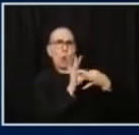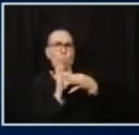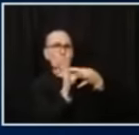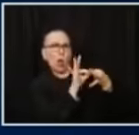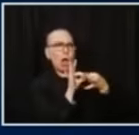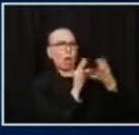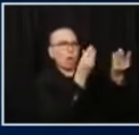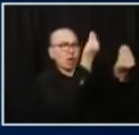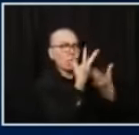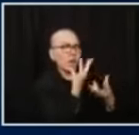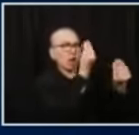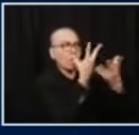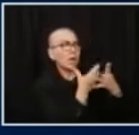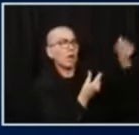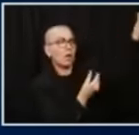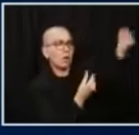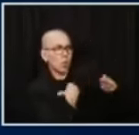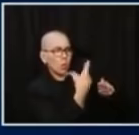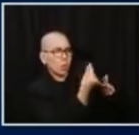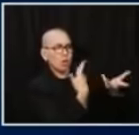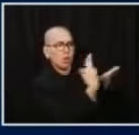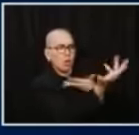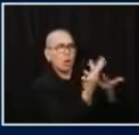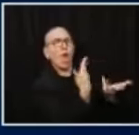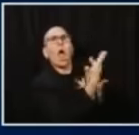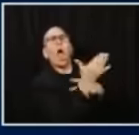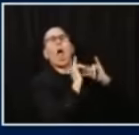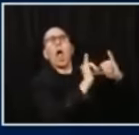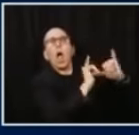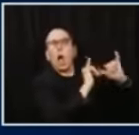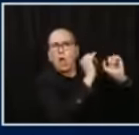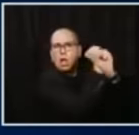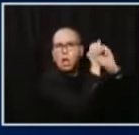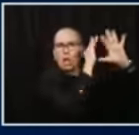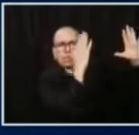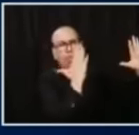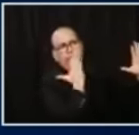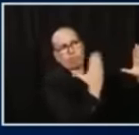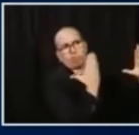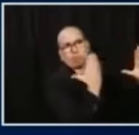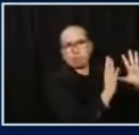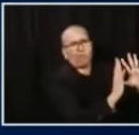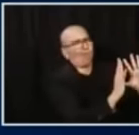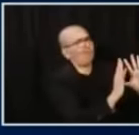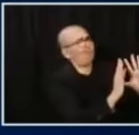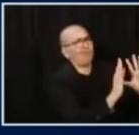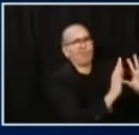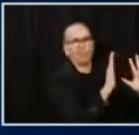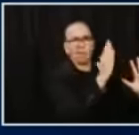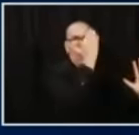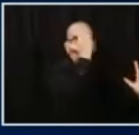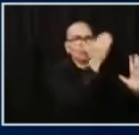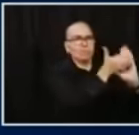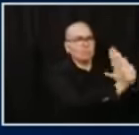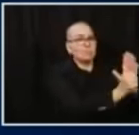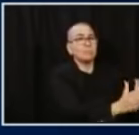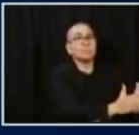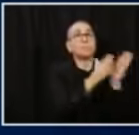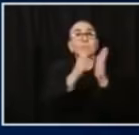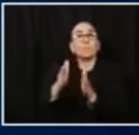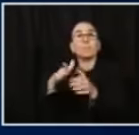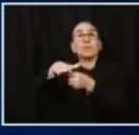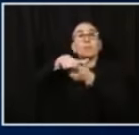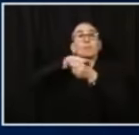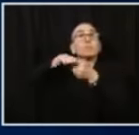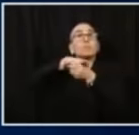of vaccine in this phase. And we appreciate their expertise. Local public health and tribal health